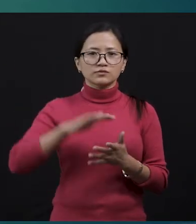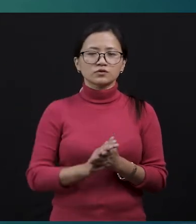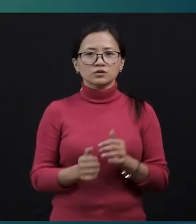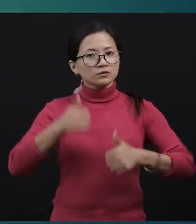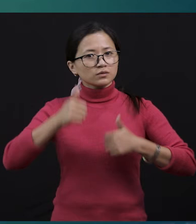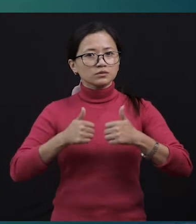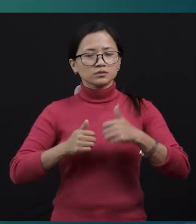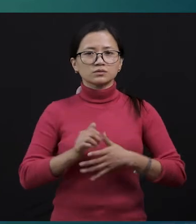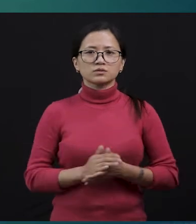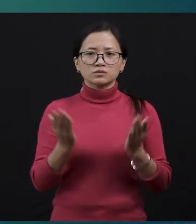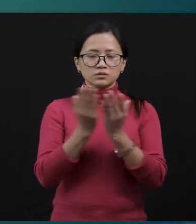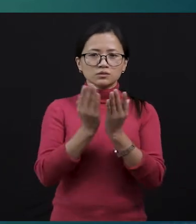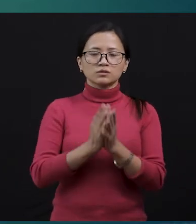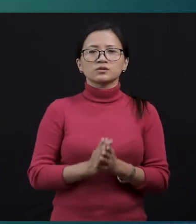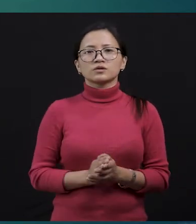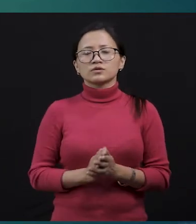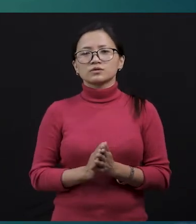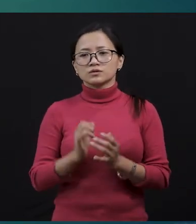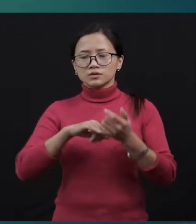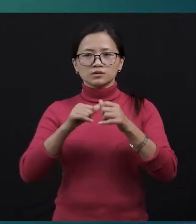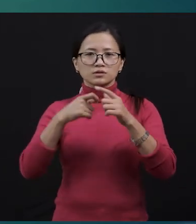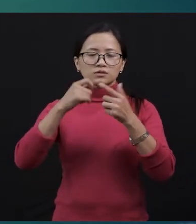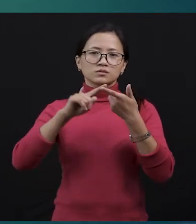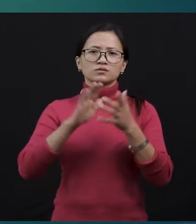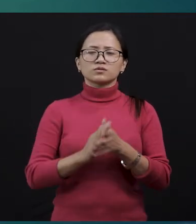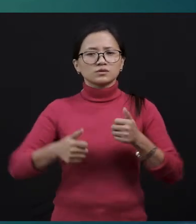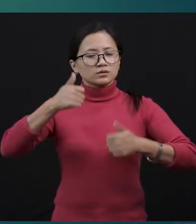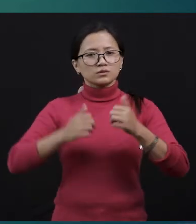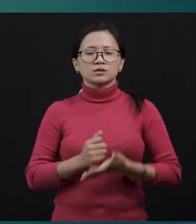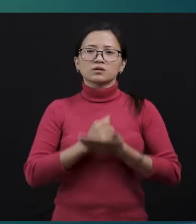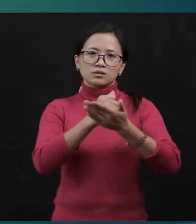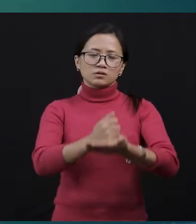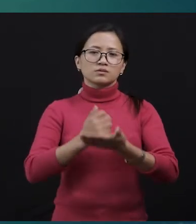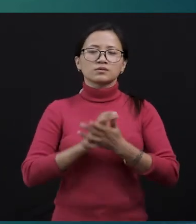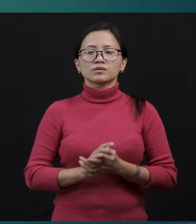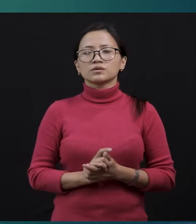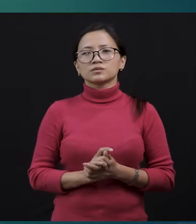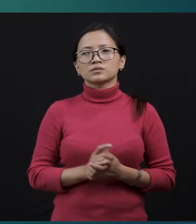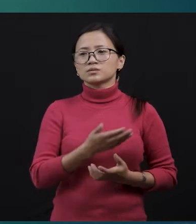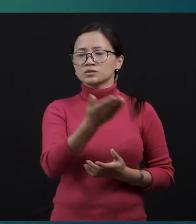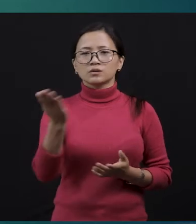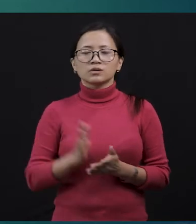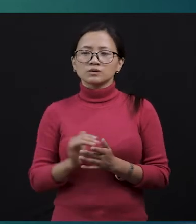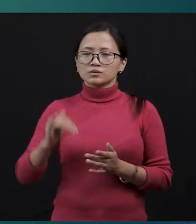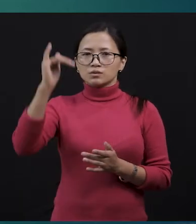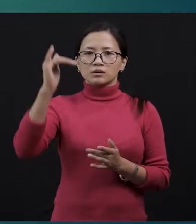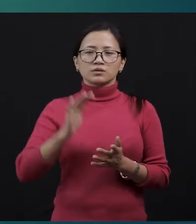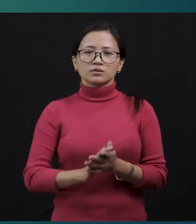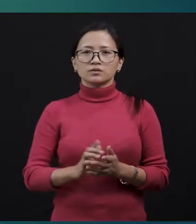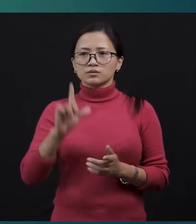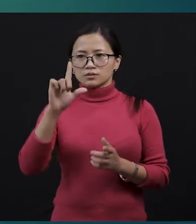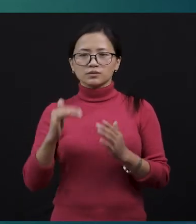examinations. I know we are not studying only for the sake of examinations, but this will also help you. And when you go to a higher level, when you sit